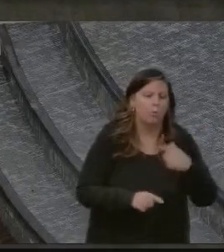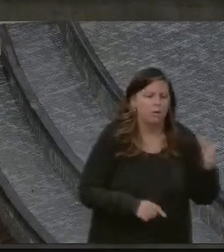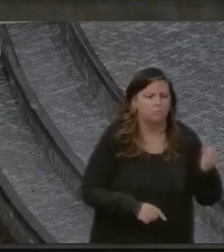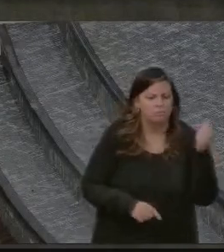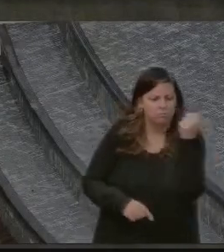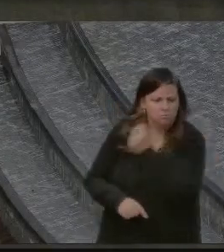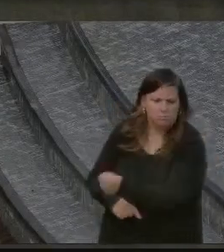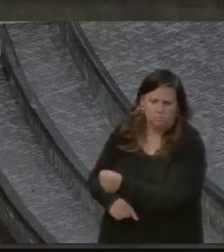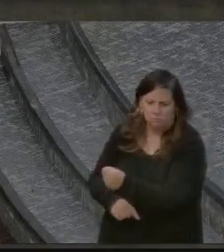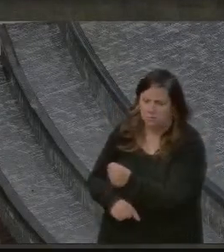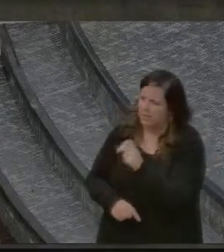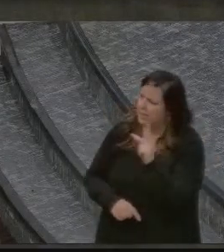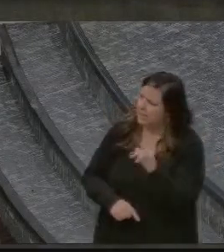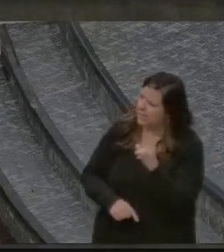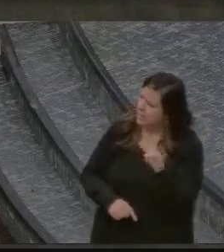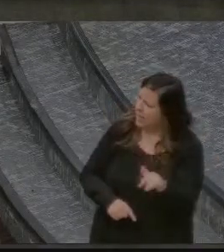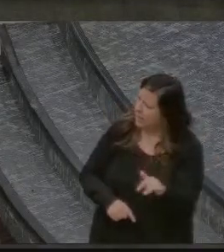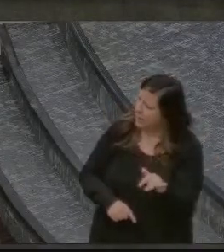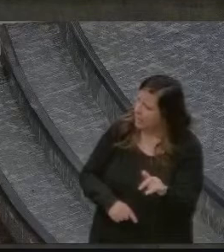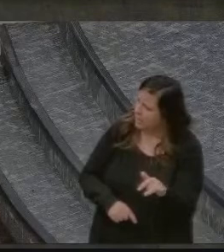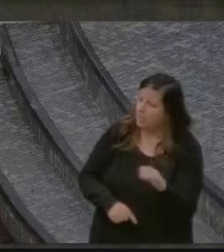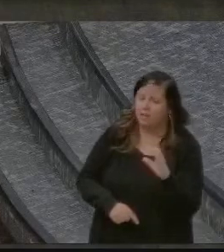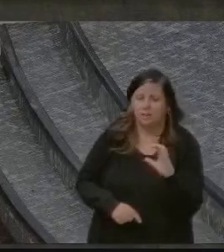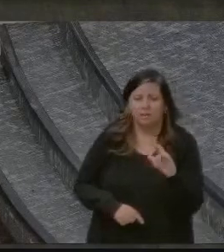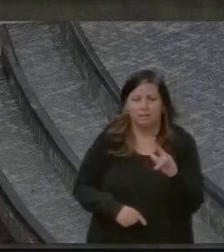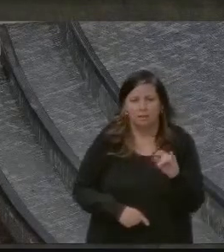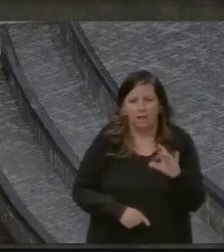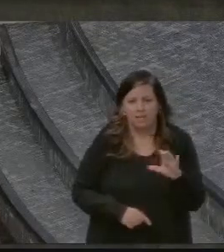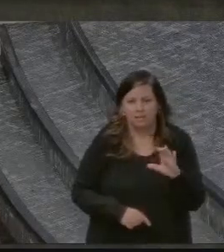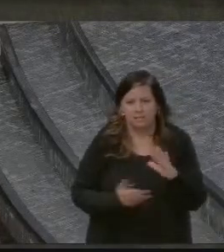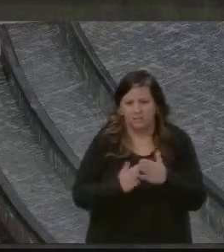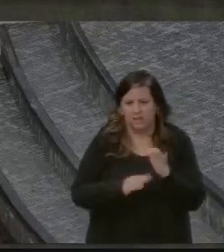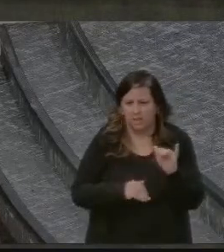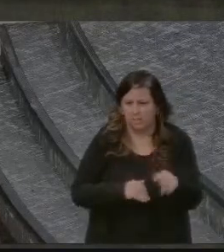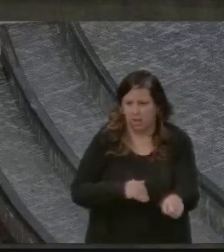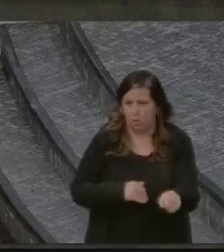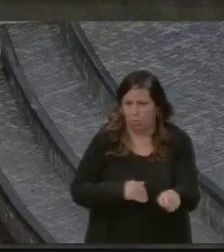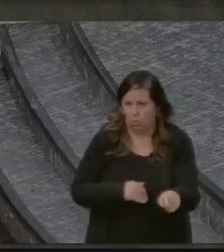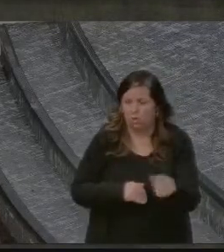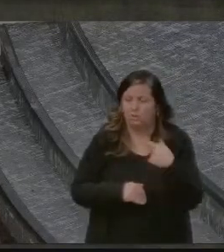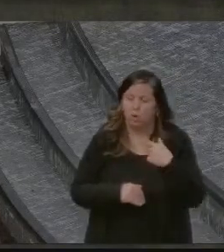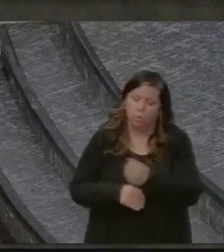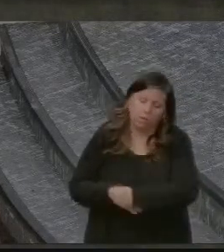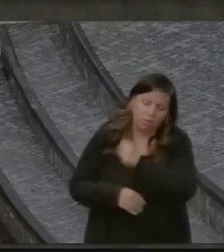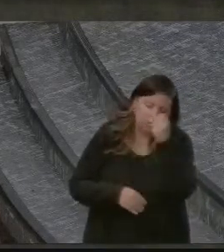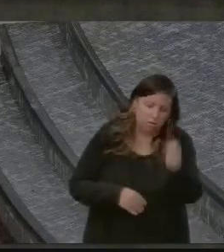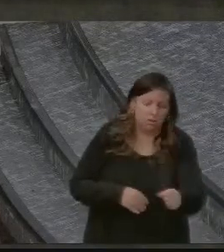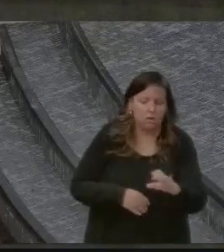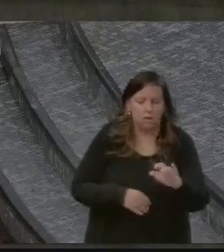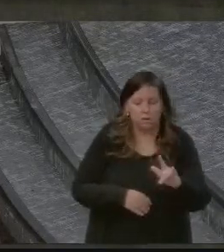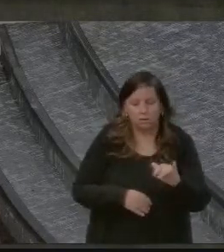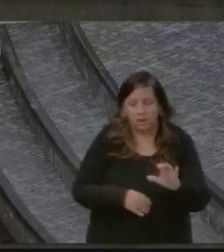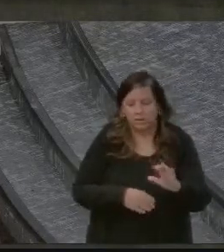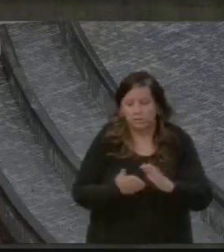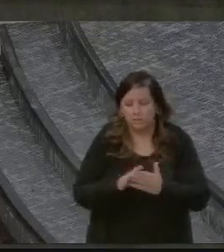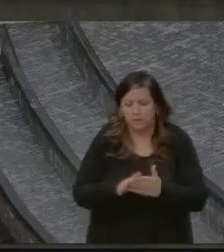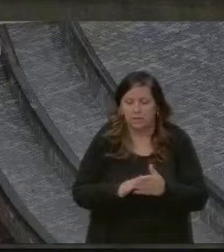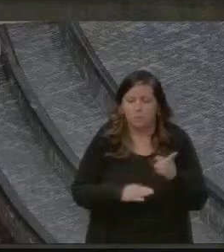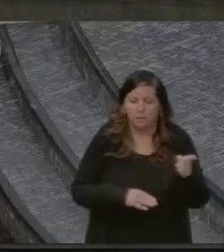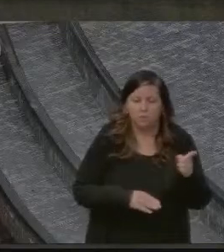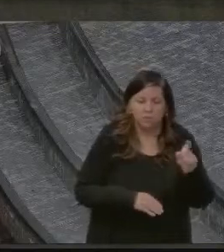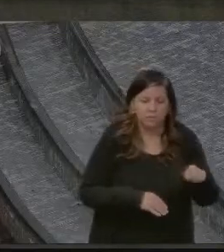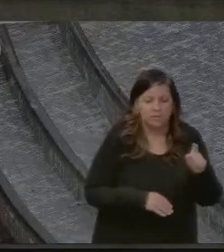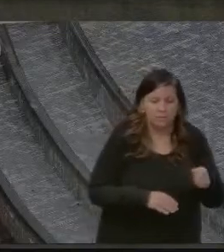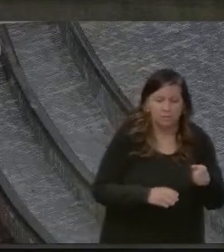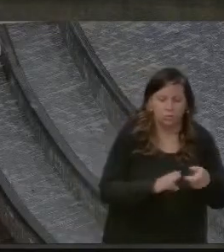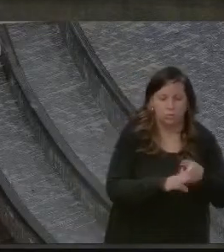Kelly Gertz at? Foothills? Classic City. Classic City. So, yeah, we took her to Classic City. And so, yeah, that she had to withdraw from Clark Central